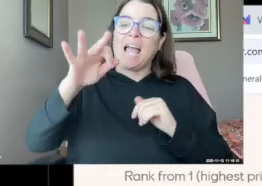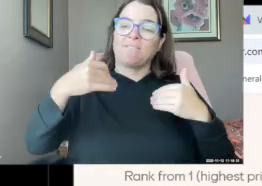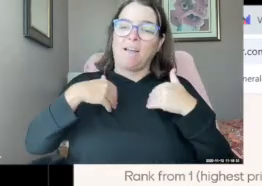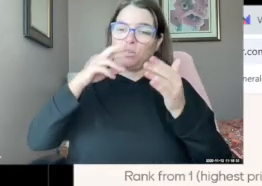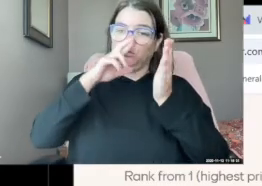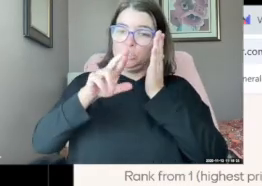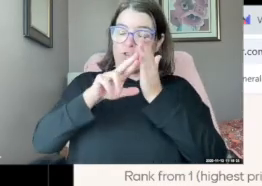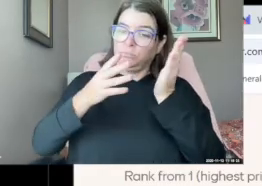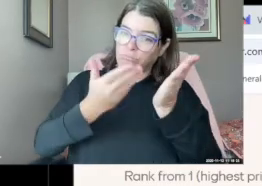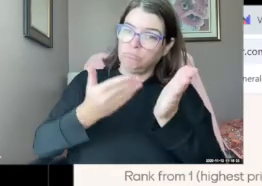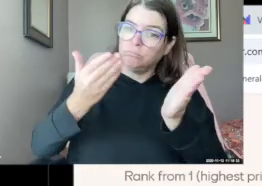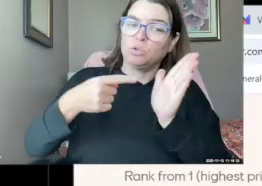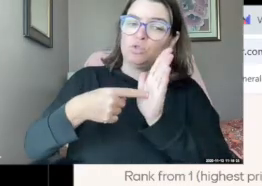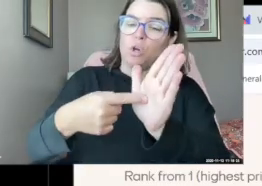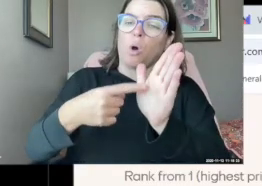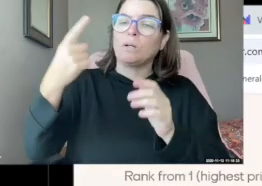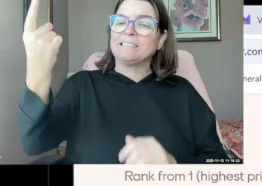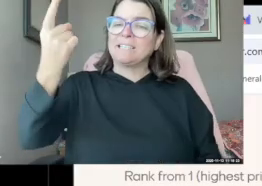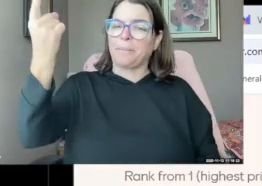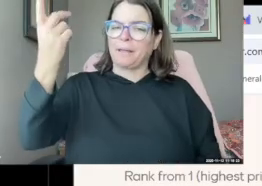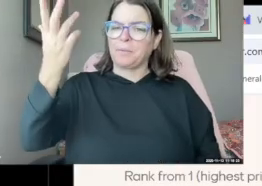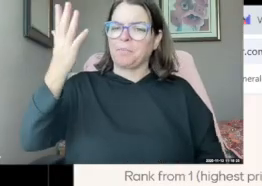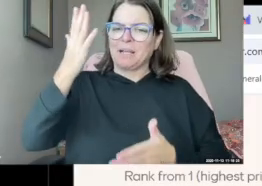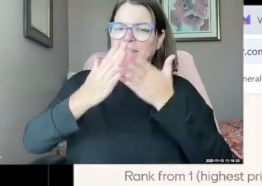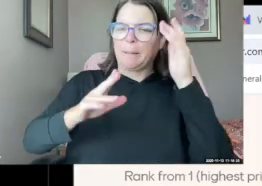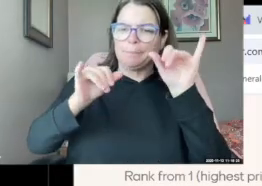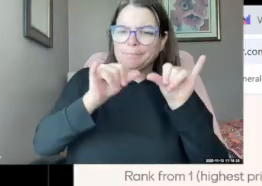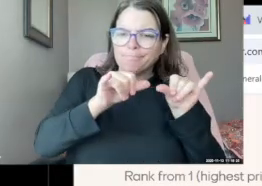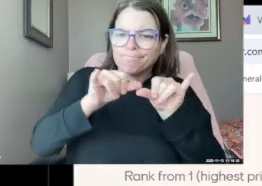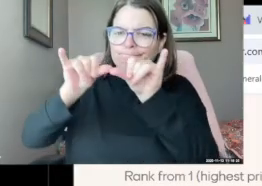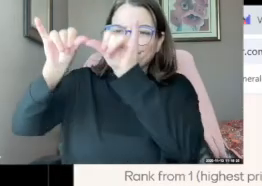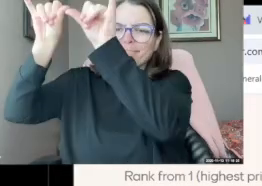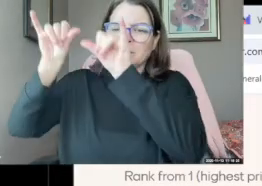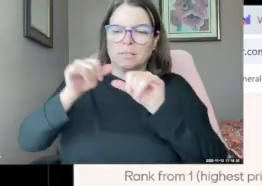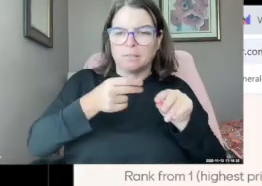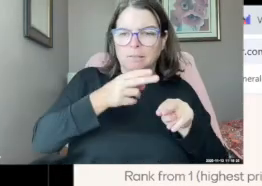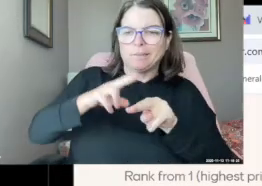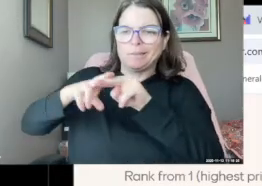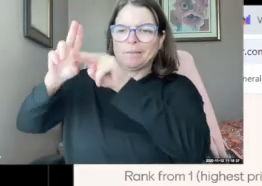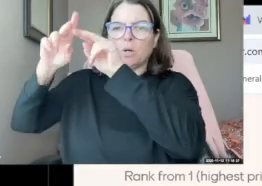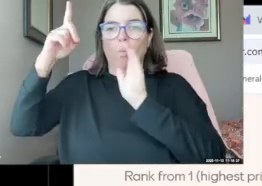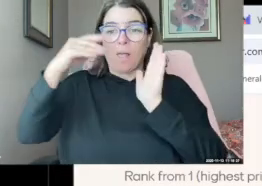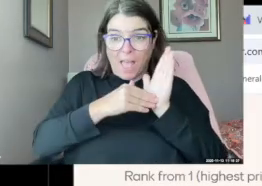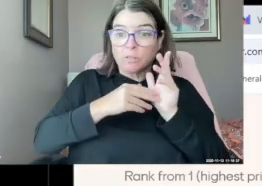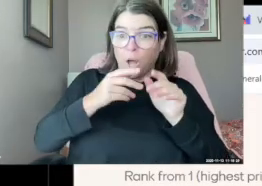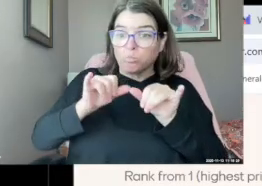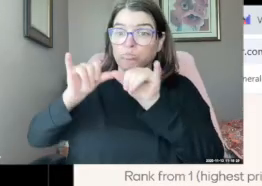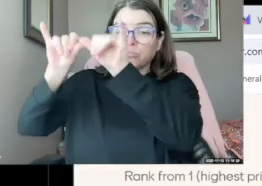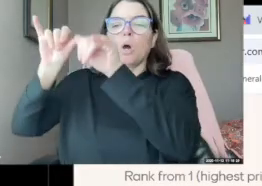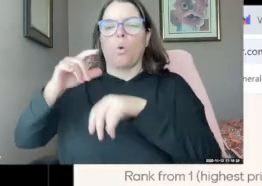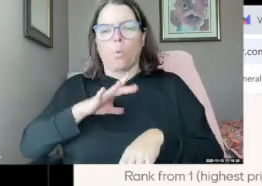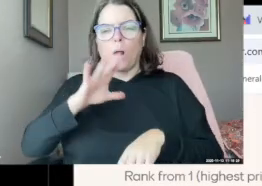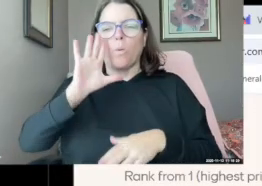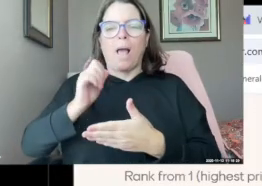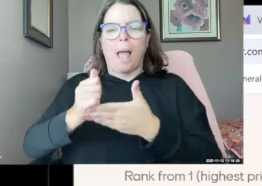is not quite impactful, right? But if there is research to show some order